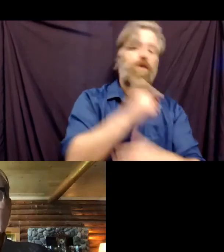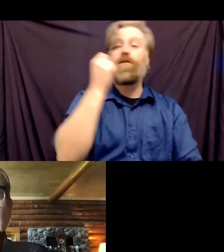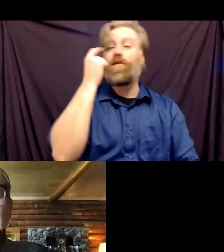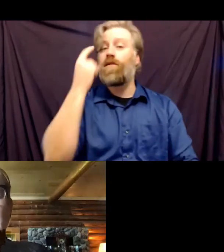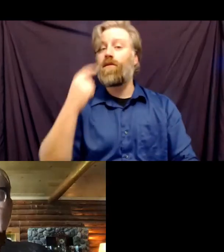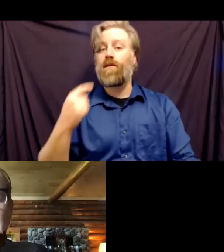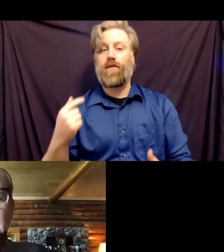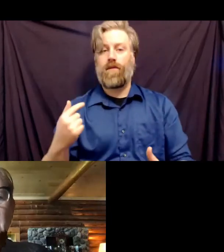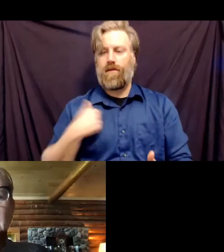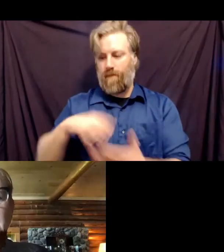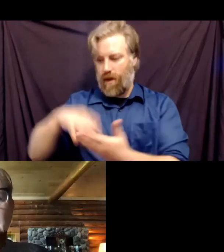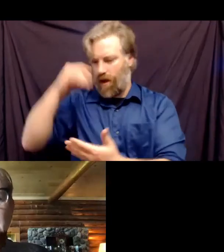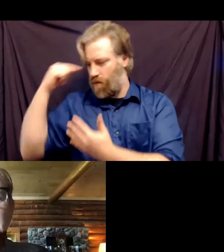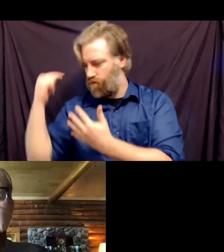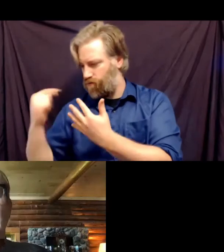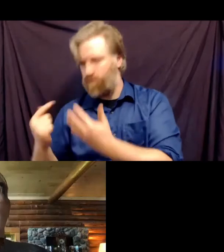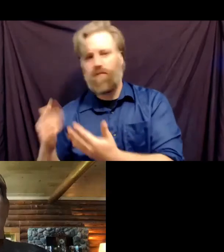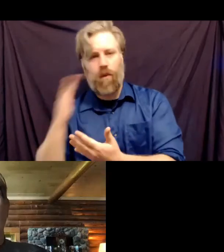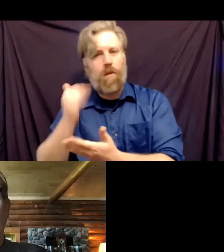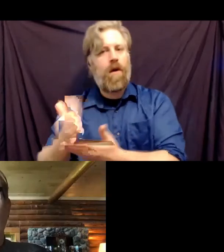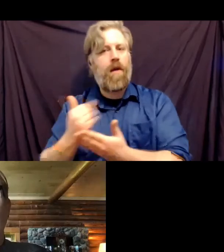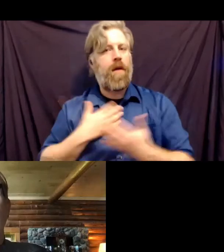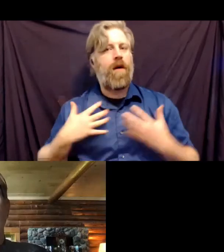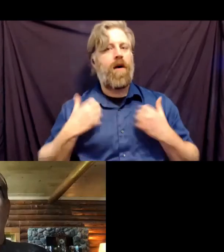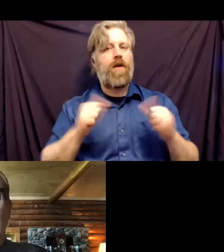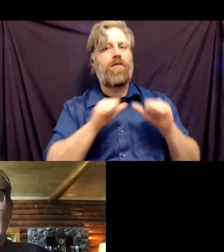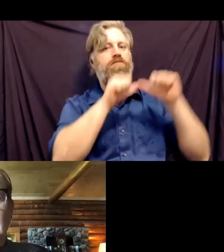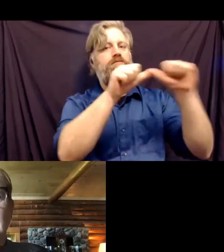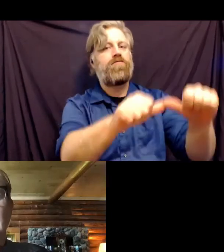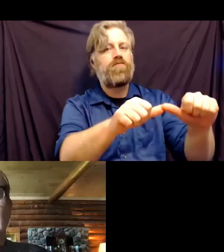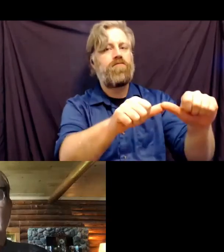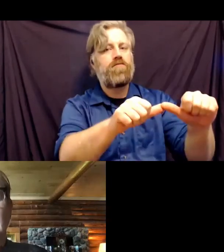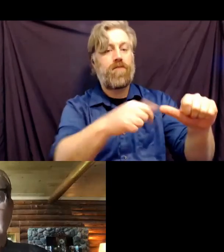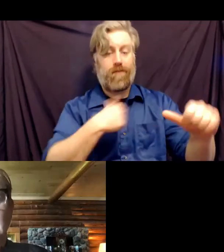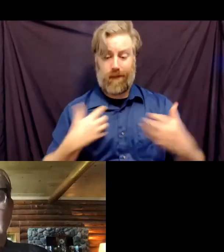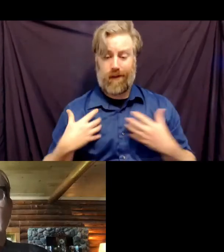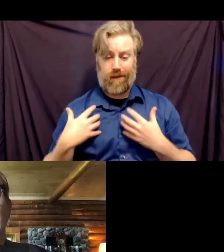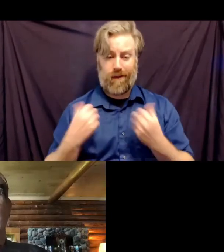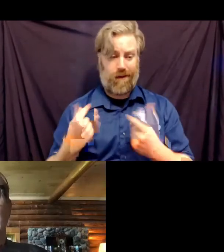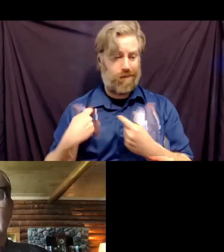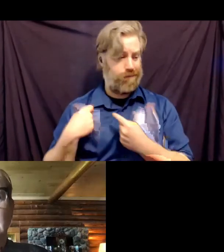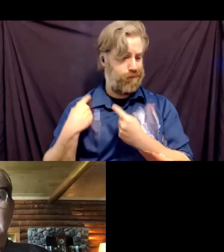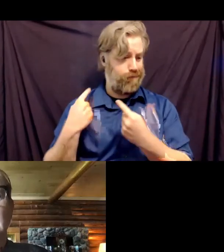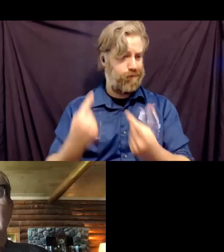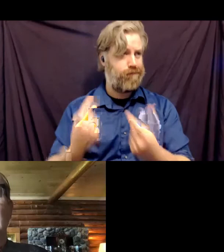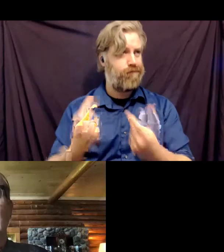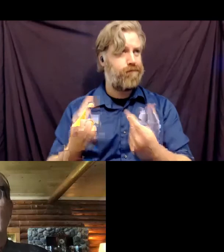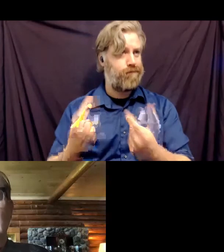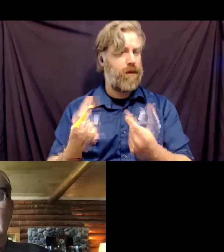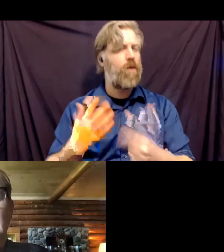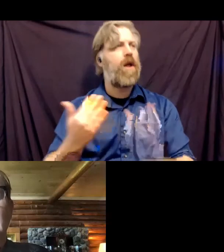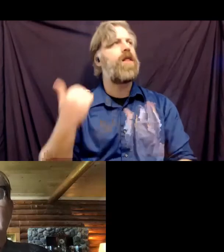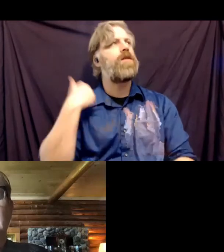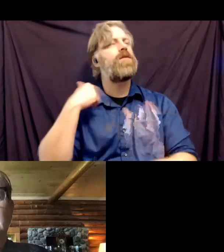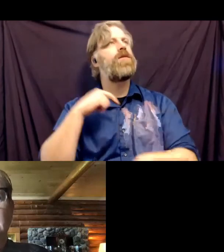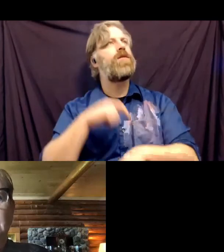I need to do to maintain my health. But I've been healthy for that last time I